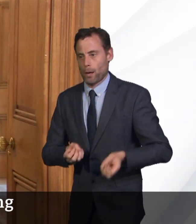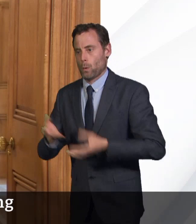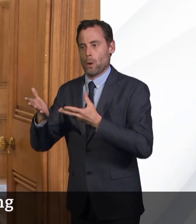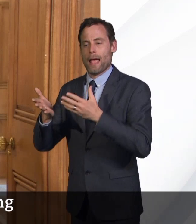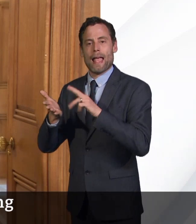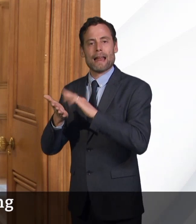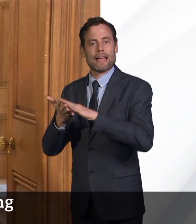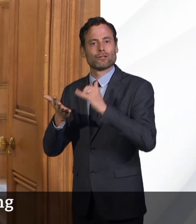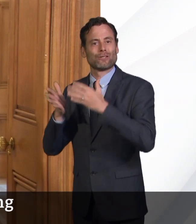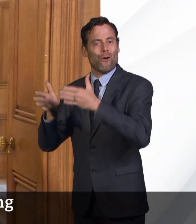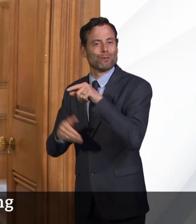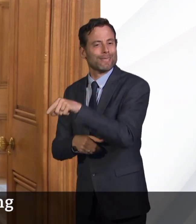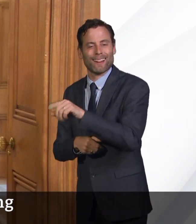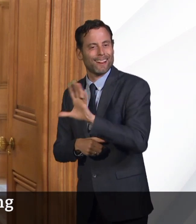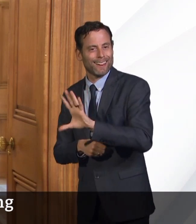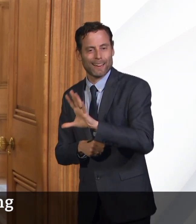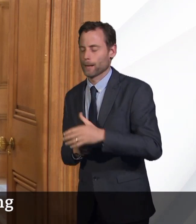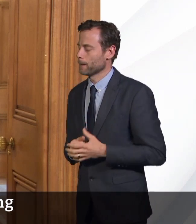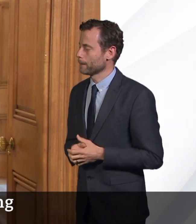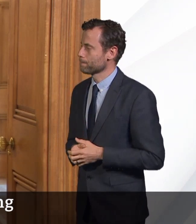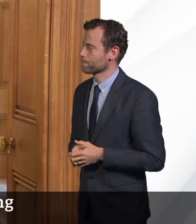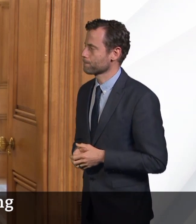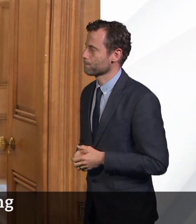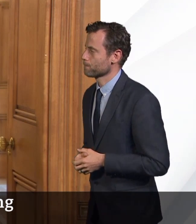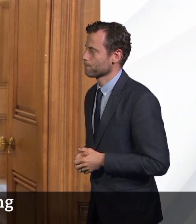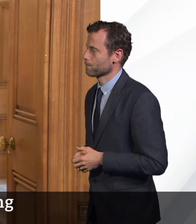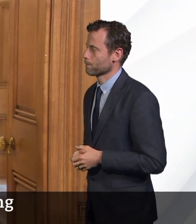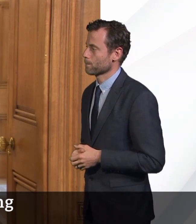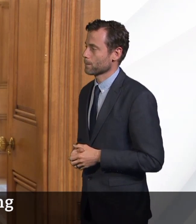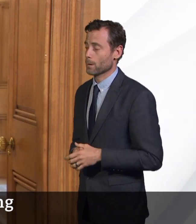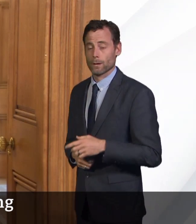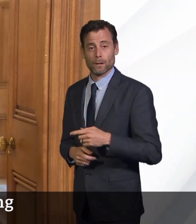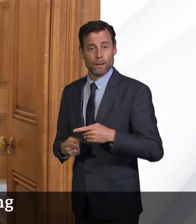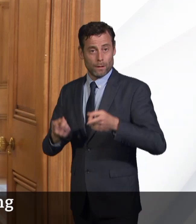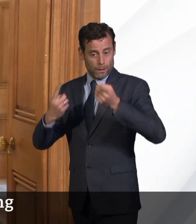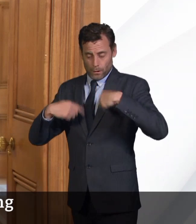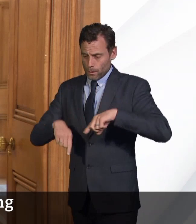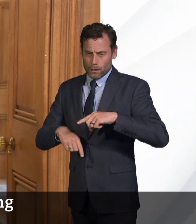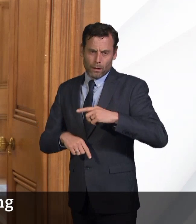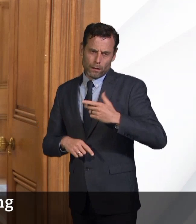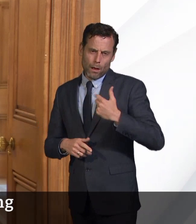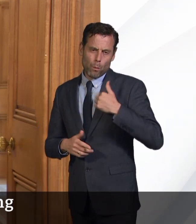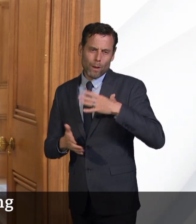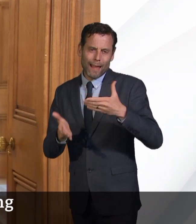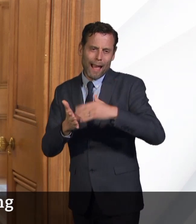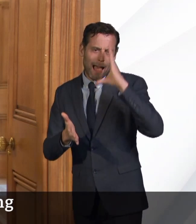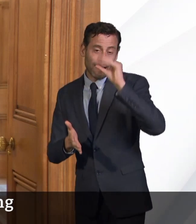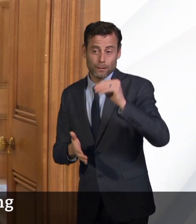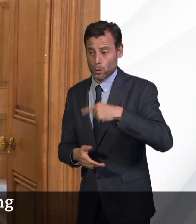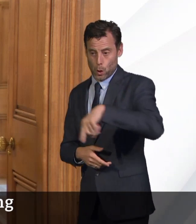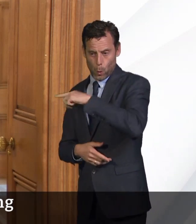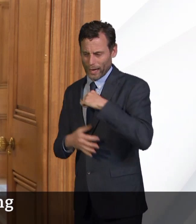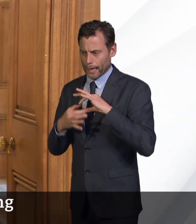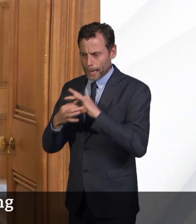very, very carefully. I would also say this: we work very closely with all of the devolved administrations. They attend the